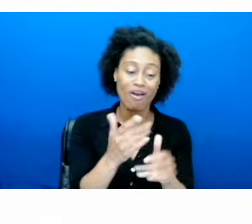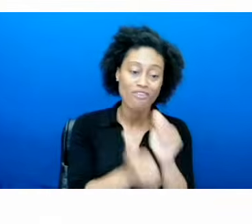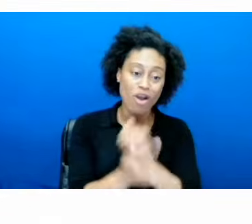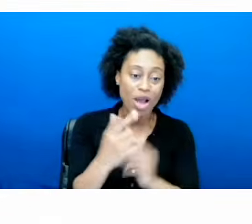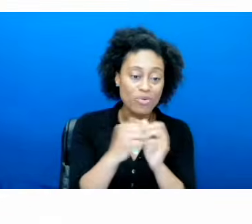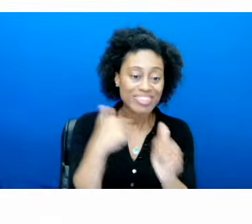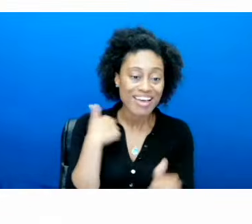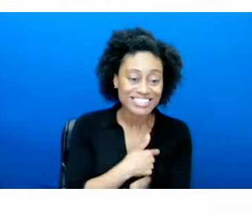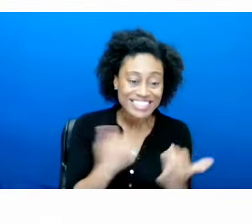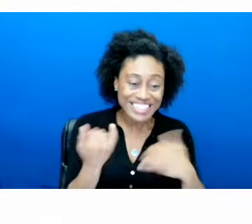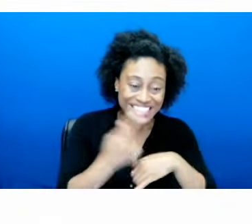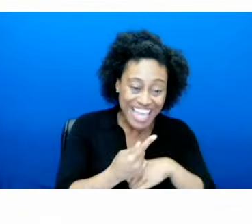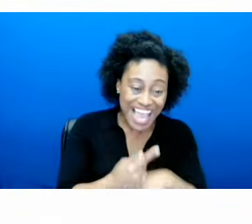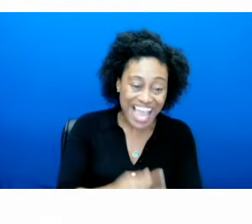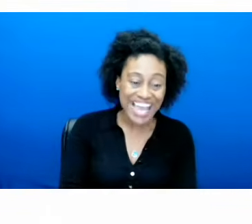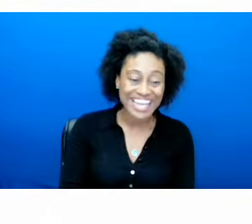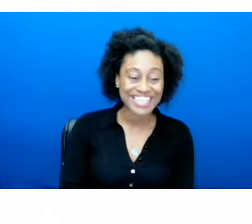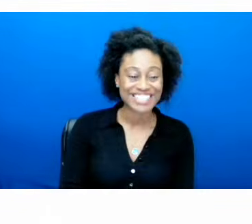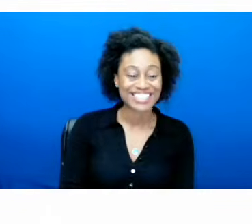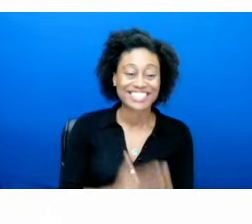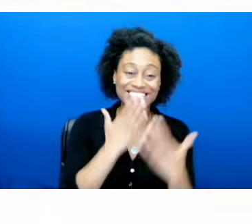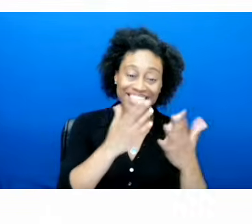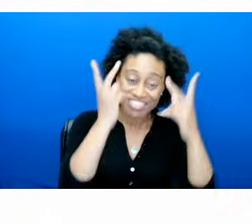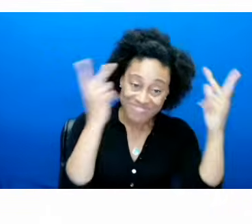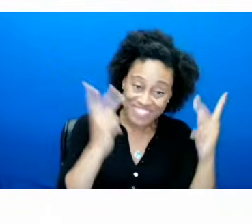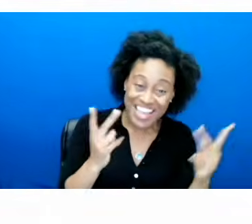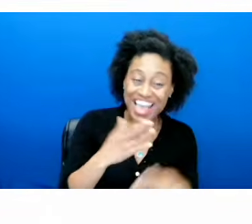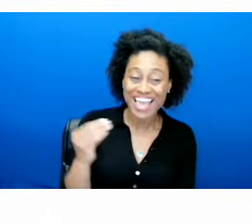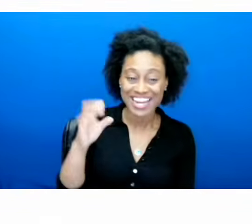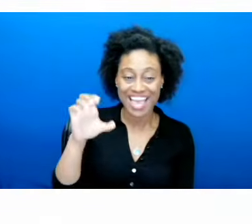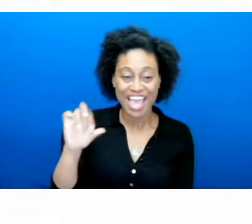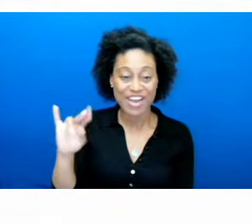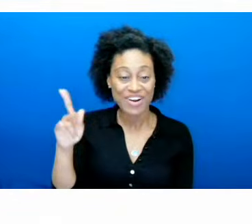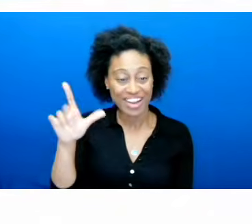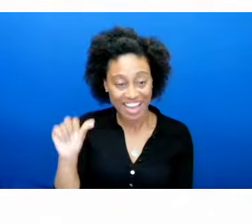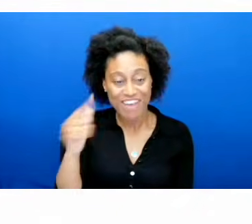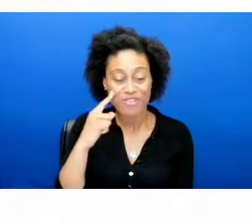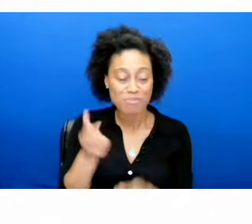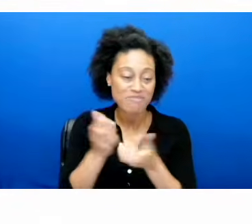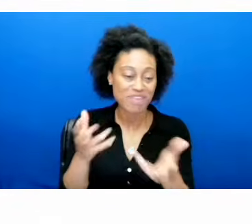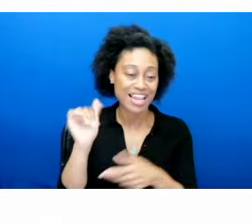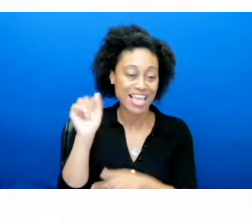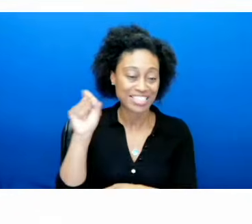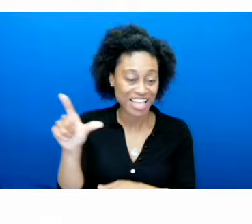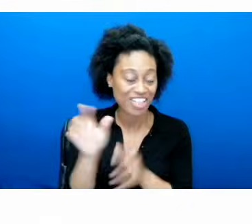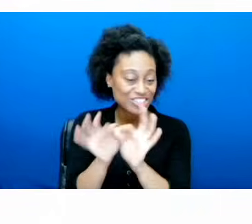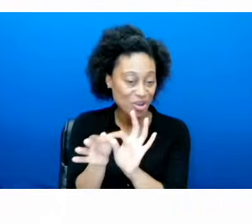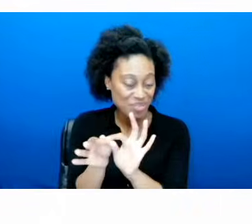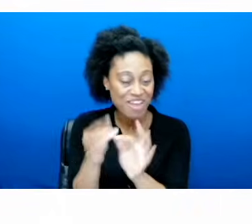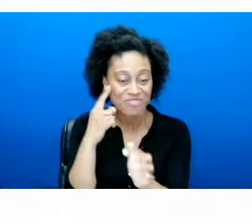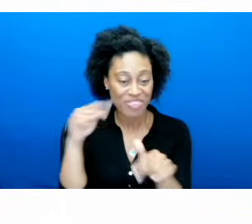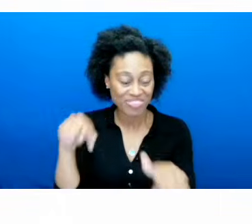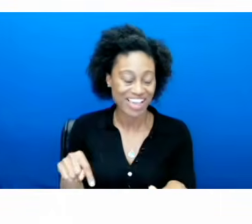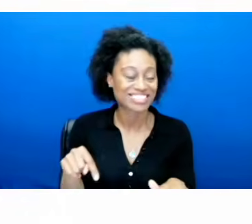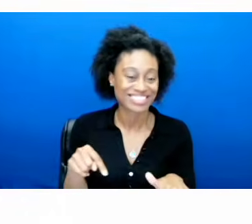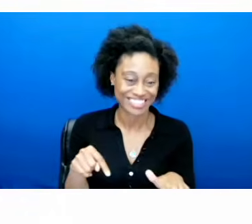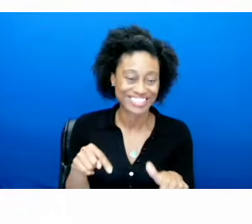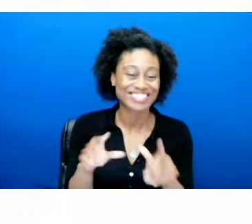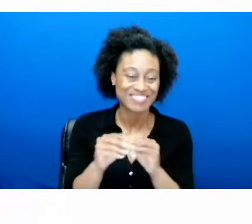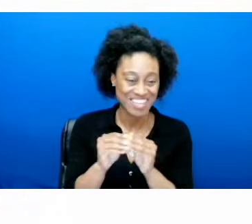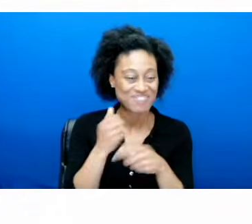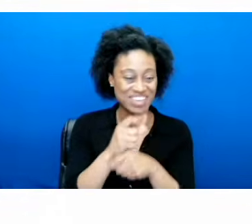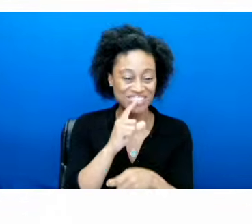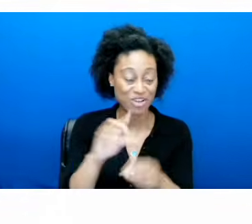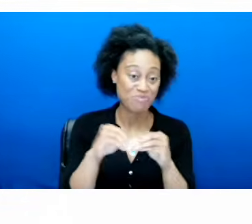us today. Thank you, Koborski and Erica, for providing American Sign Language interpretation to make this session